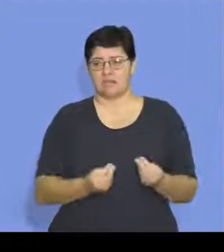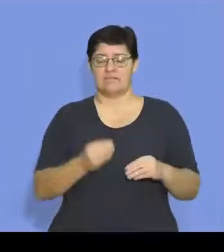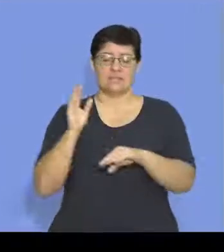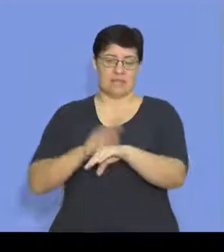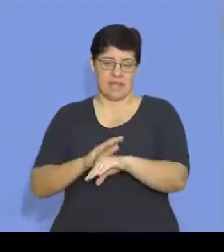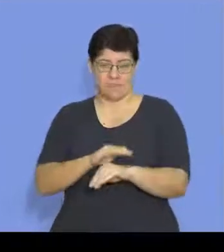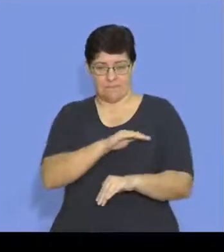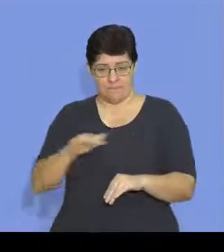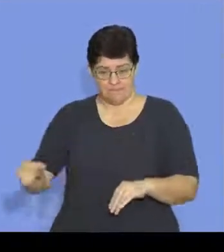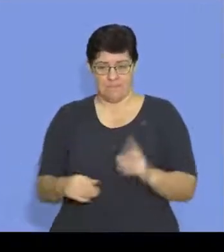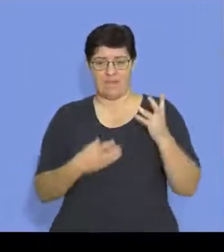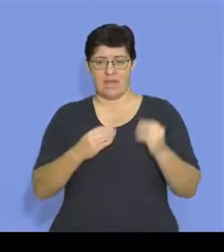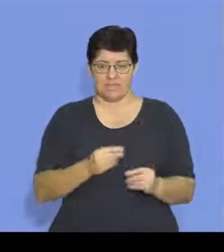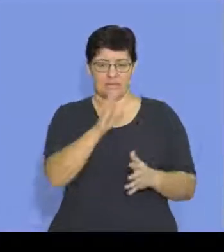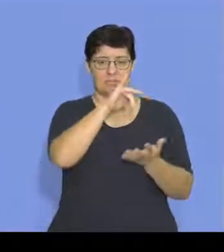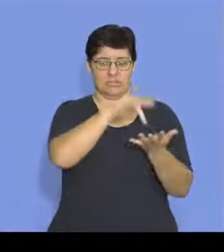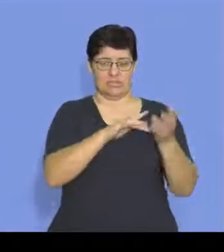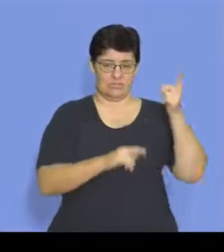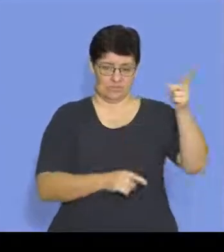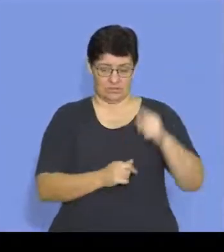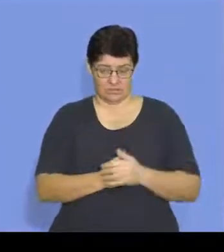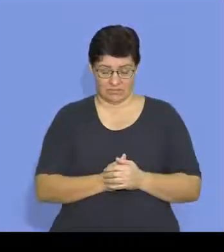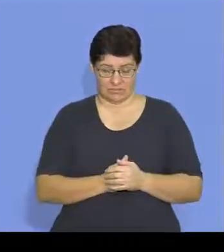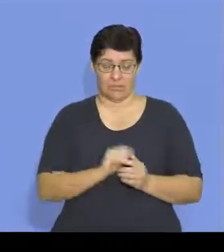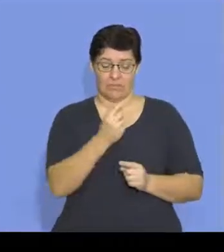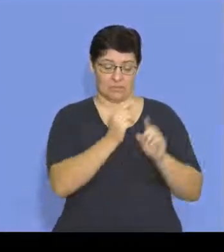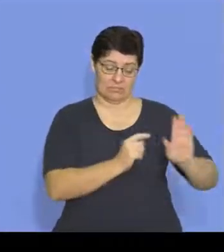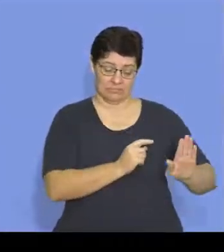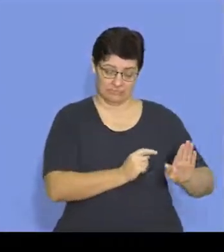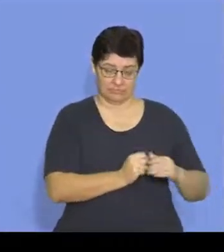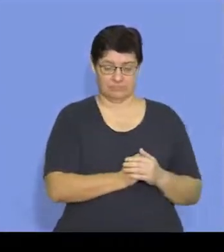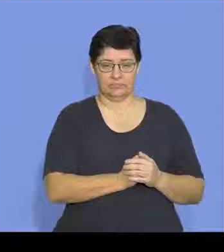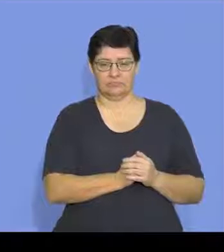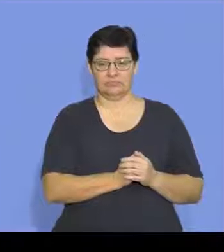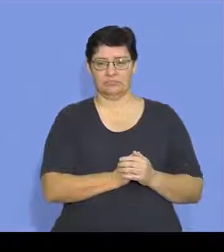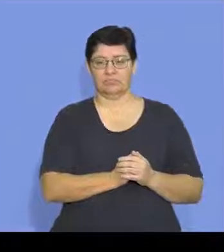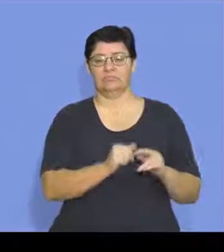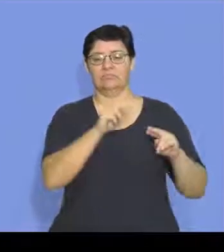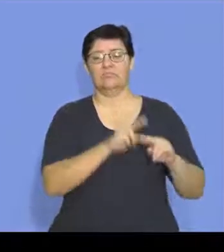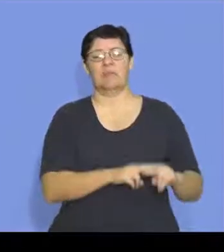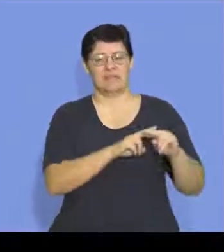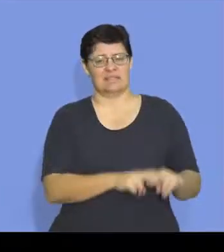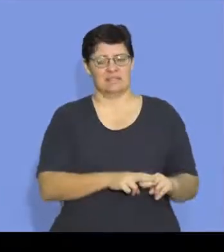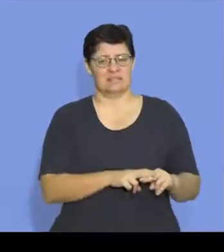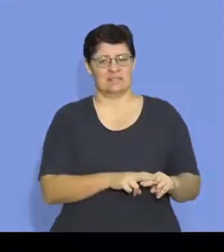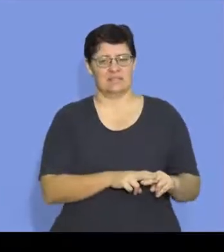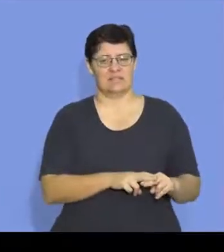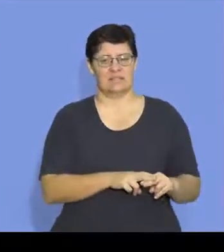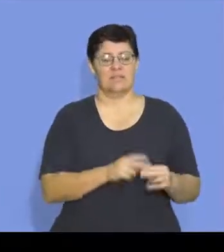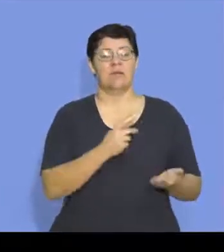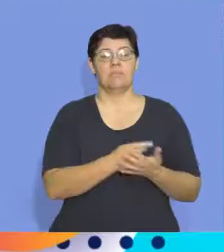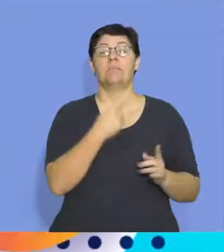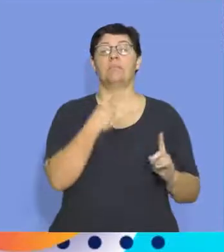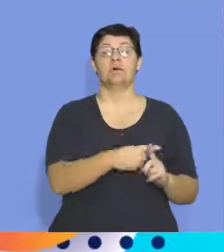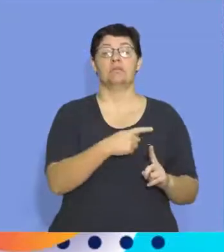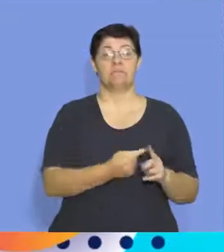time, and we have position. Now, depending on which direction I take as